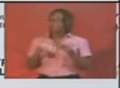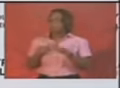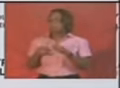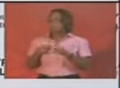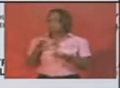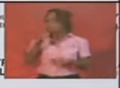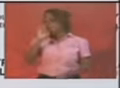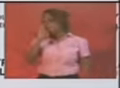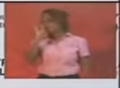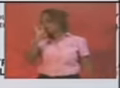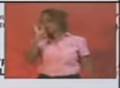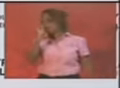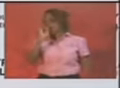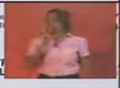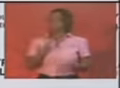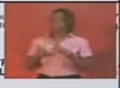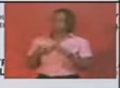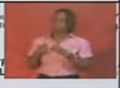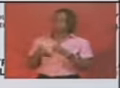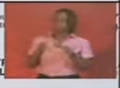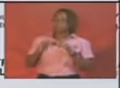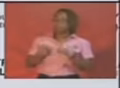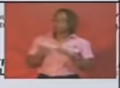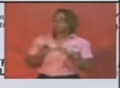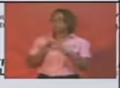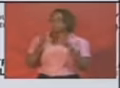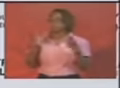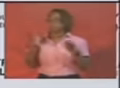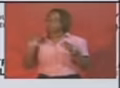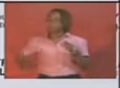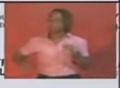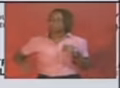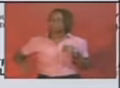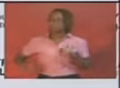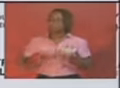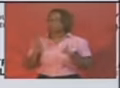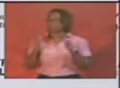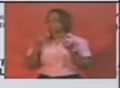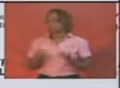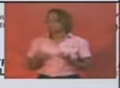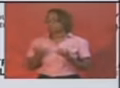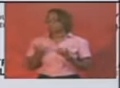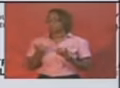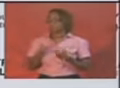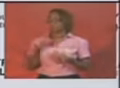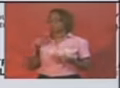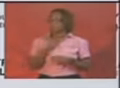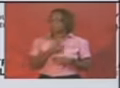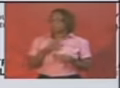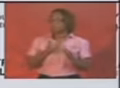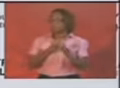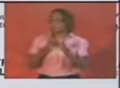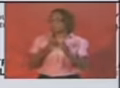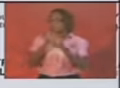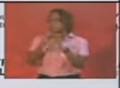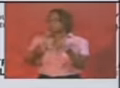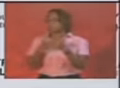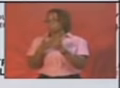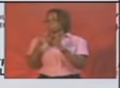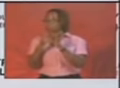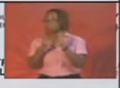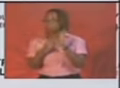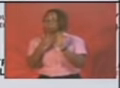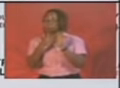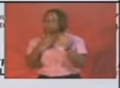the same, we can make further recommendations then, but we want to preempt what the Prime Minister would decide.